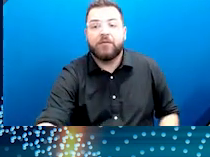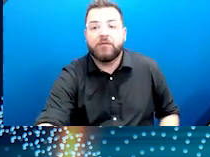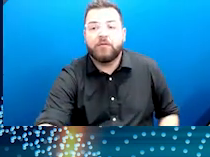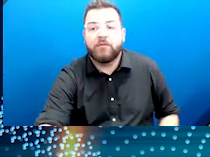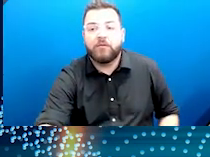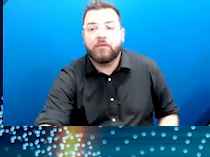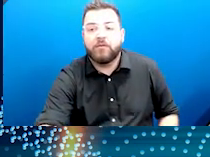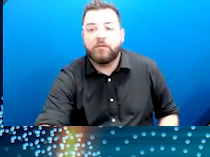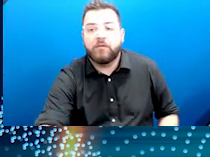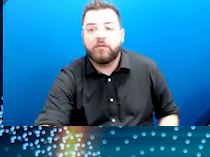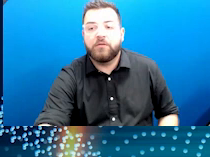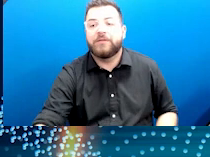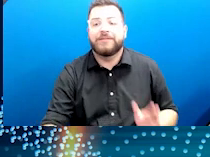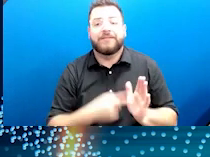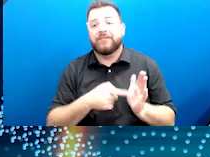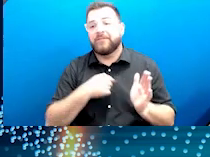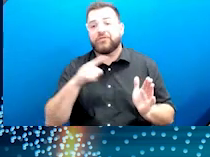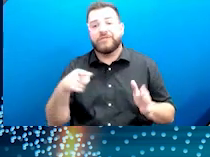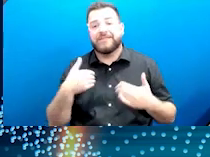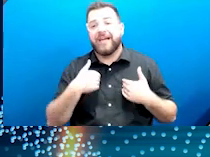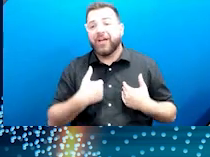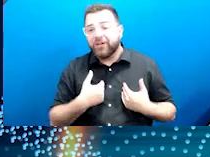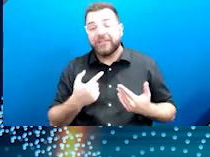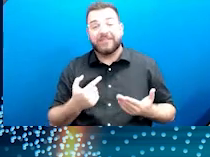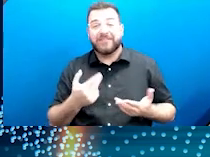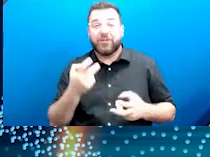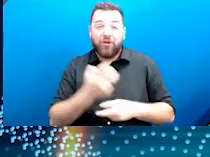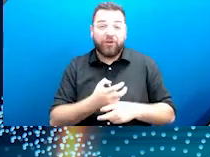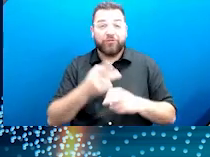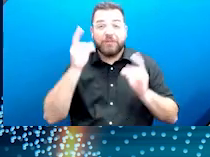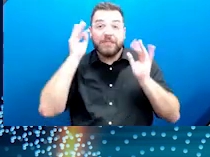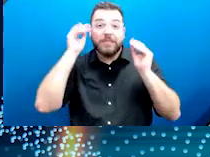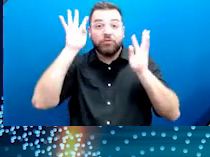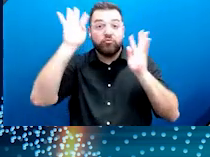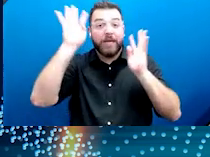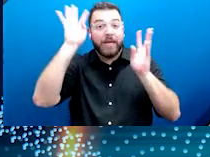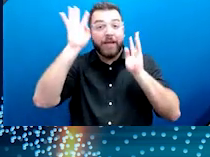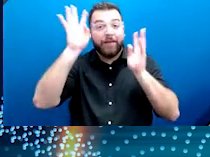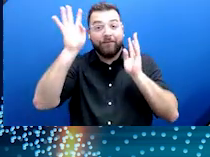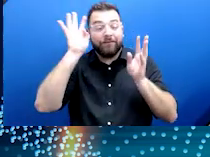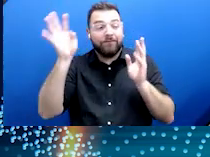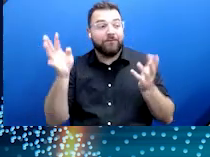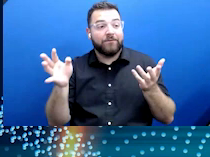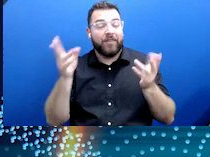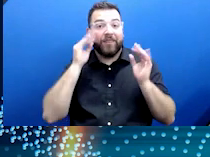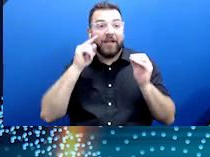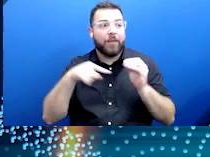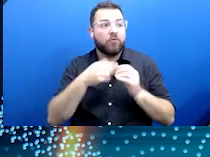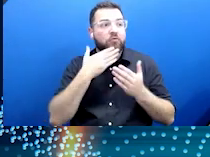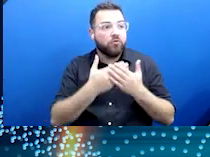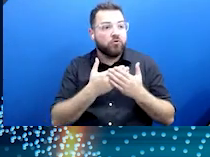sometimes I'm just tired, and it's really hard to be creative and think of good questions,